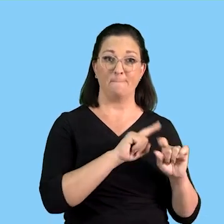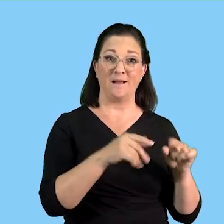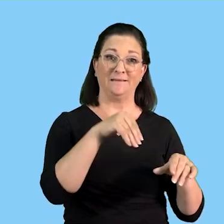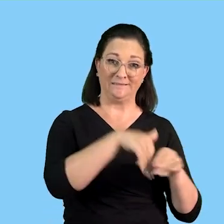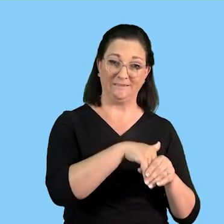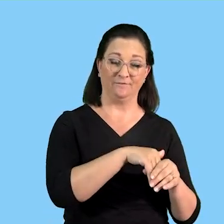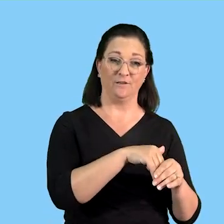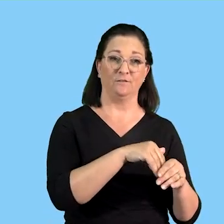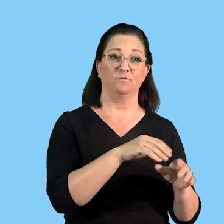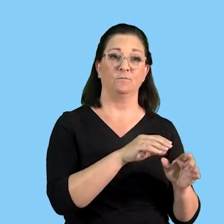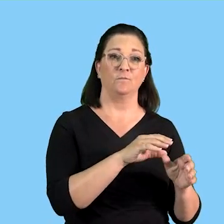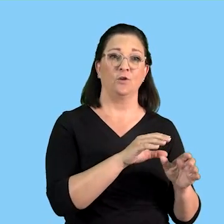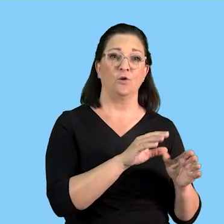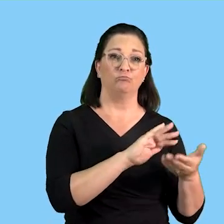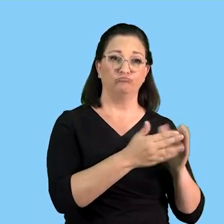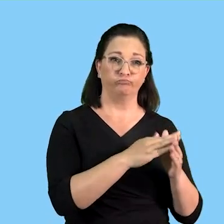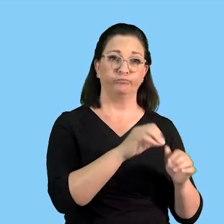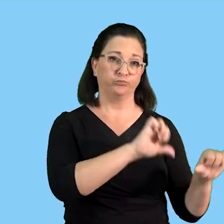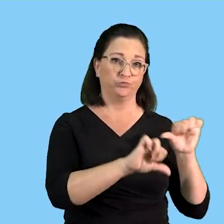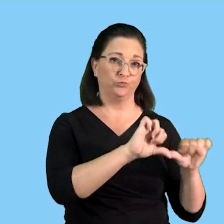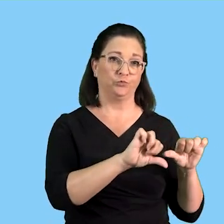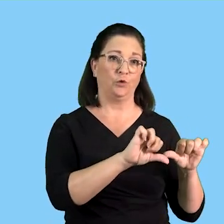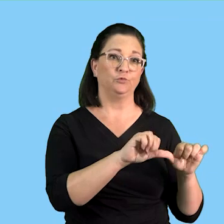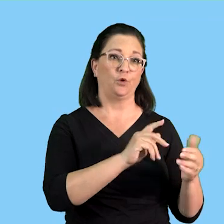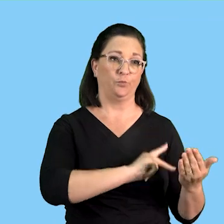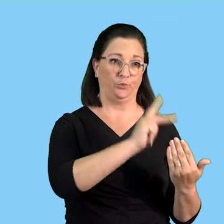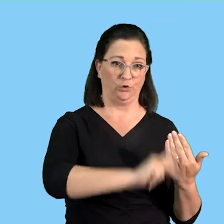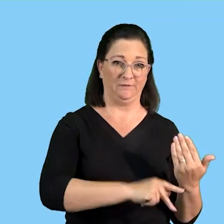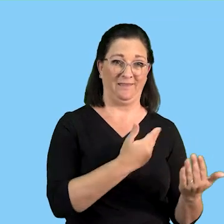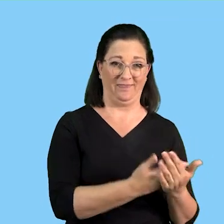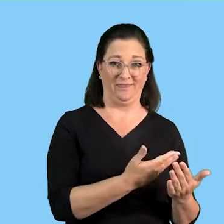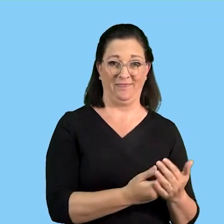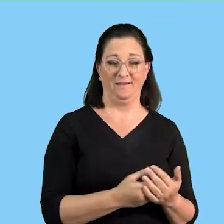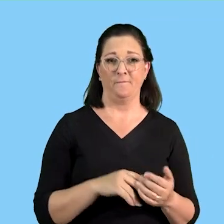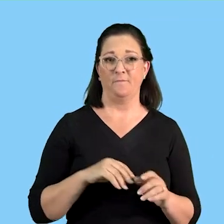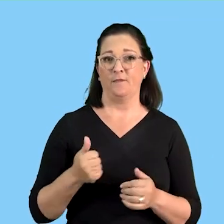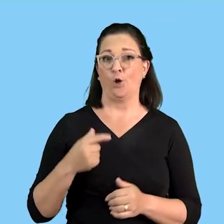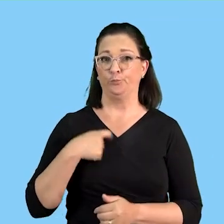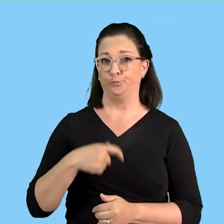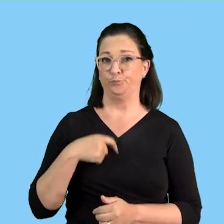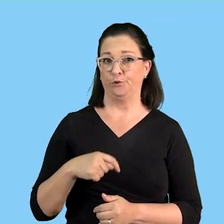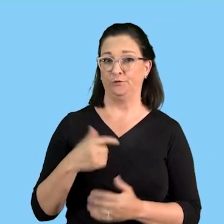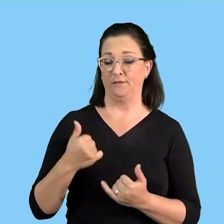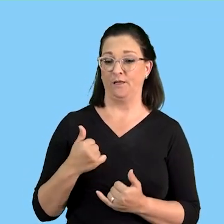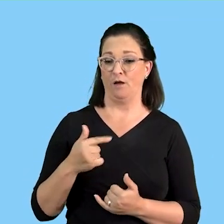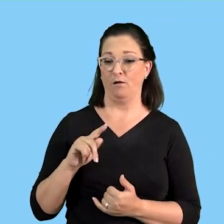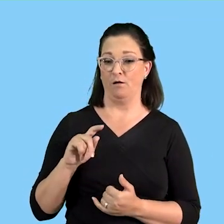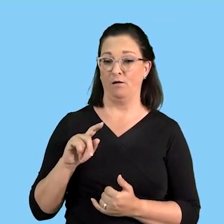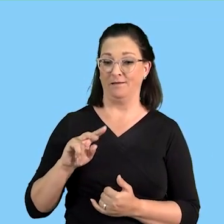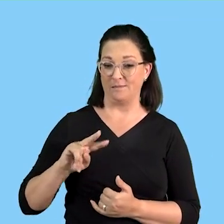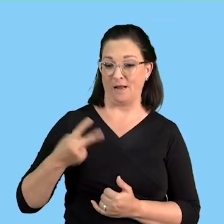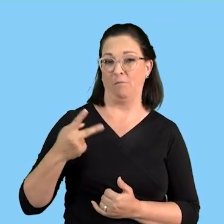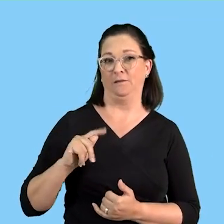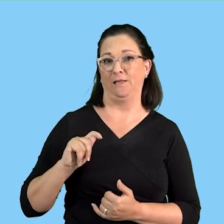they're involved in corporate social investment projects. And again, another aspect is that the failures that their personal liability